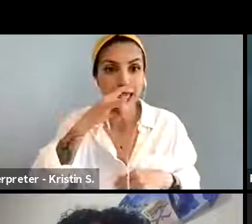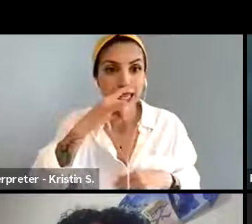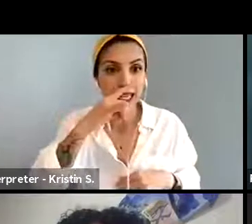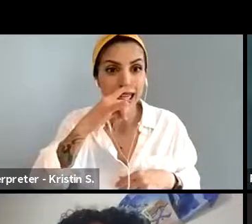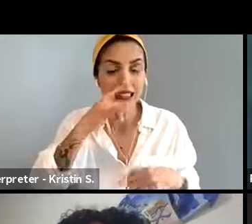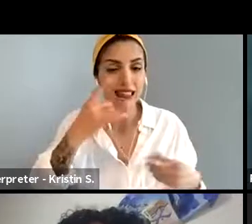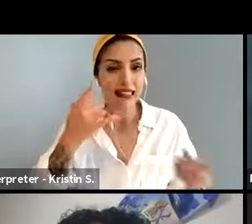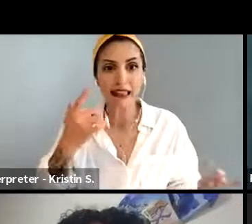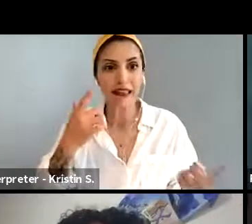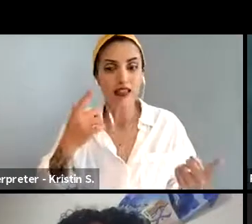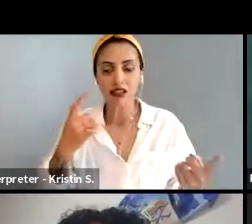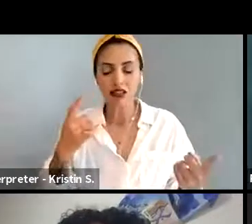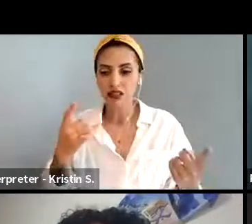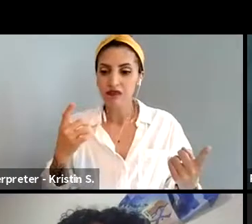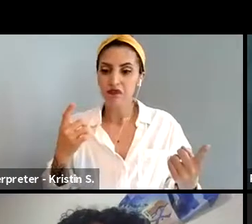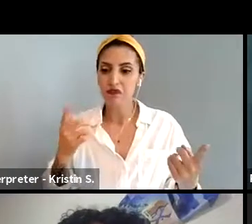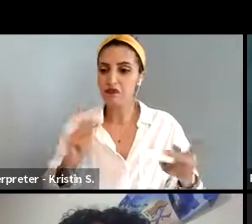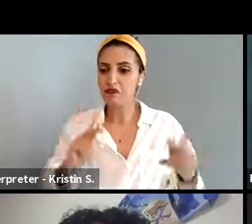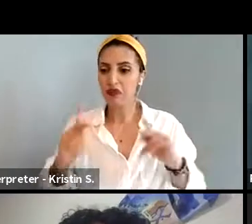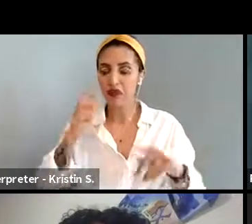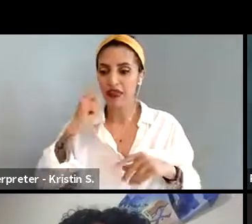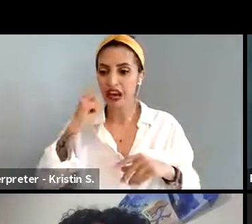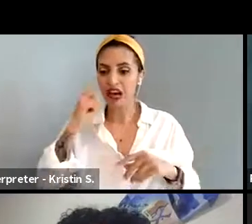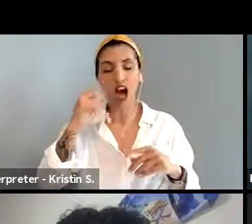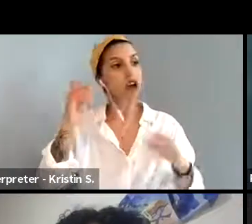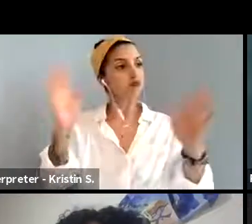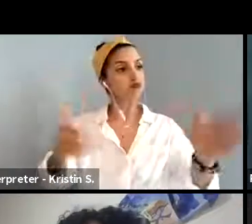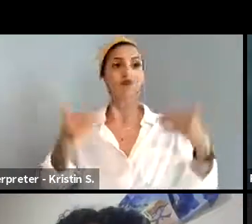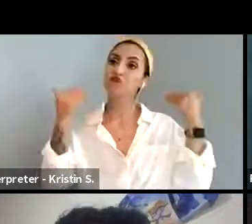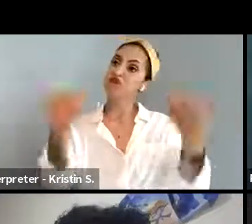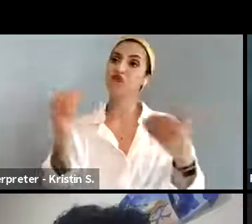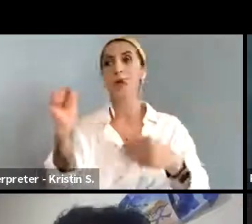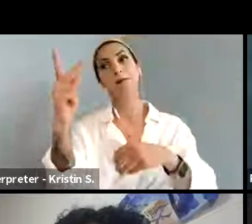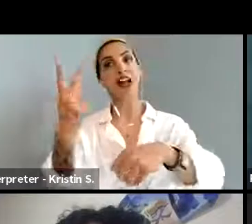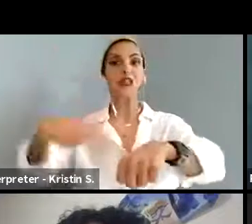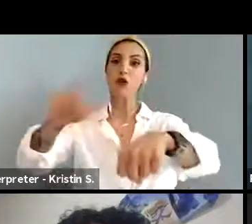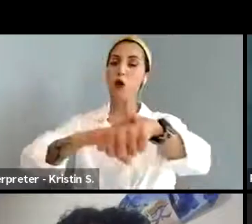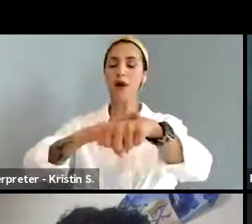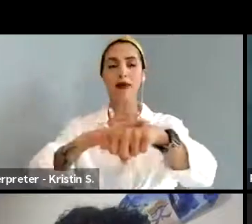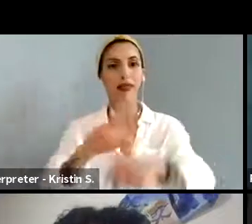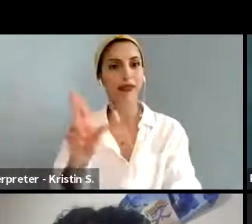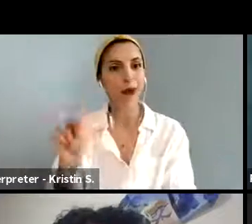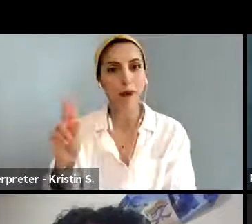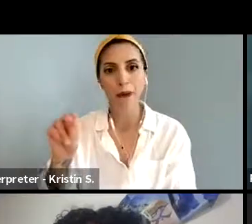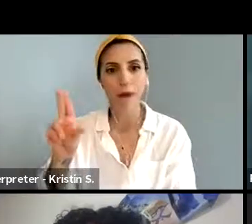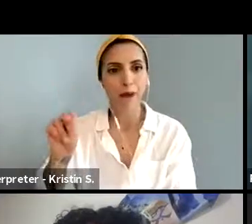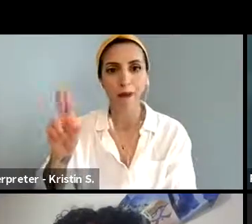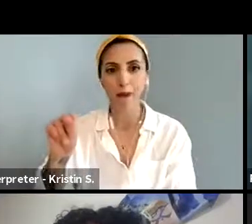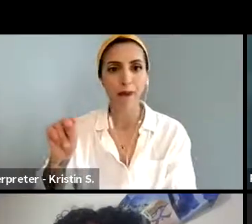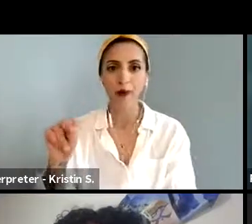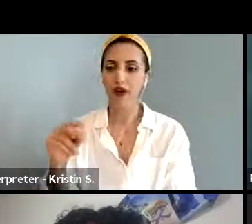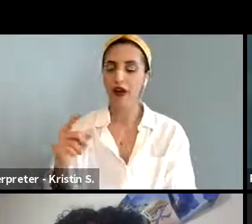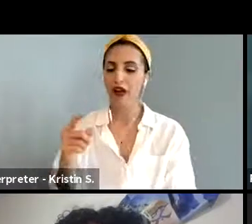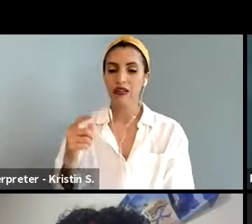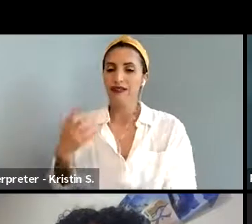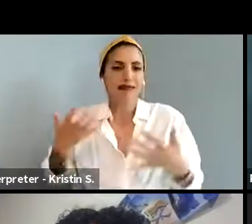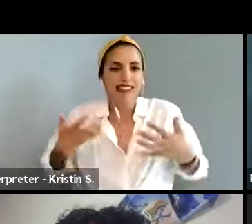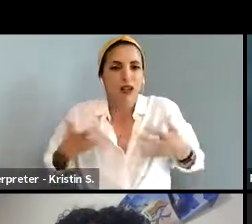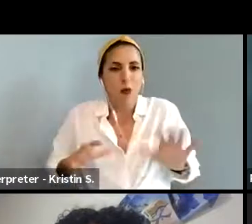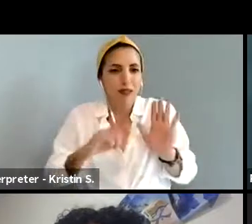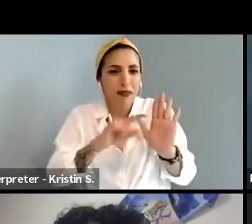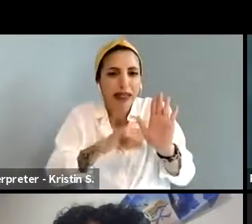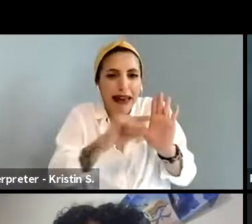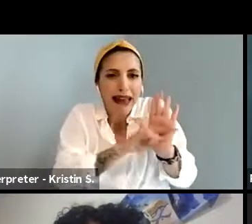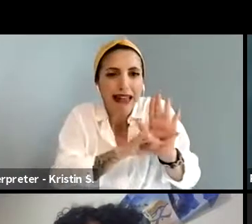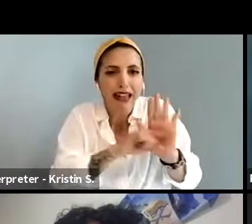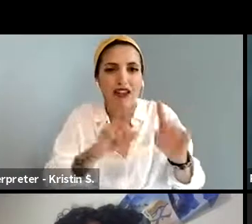blanket out and everybody's gonna be good to go. I don't think so, you know, and I'm not trying to be doom and gloom or anything, but it just